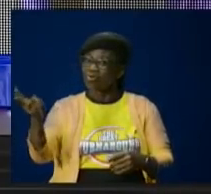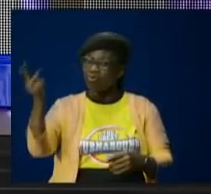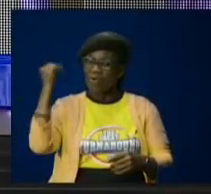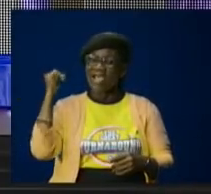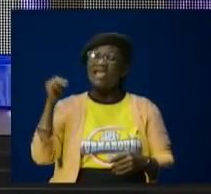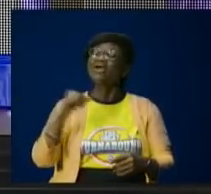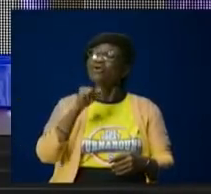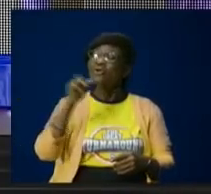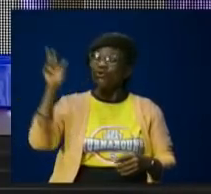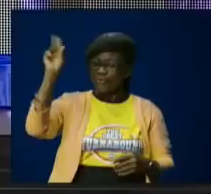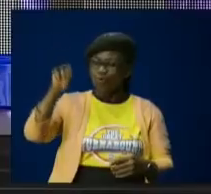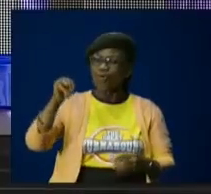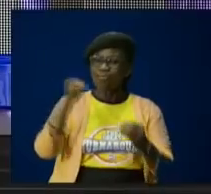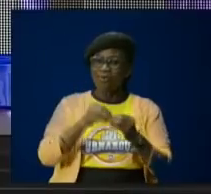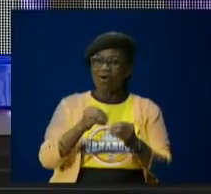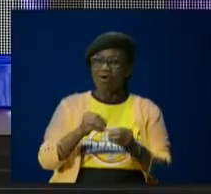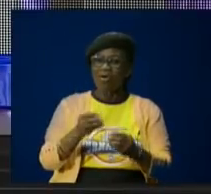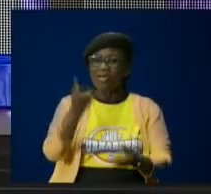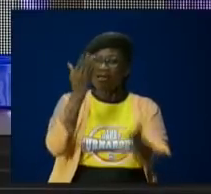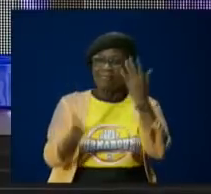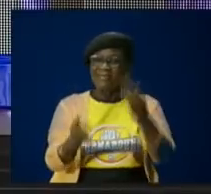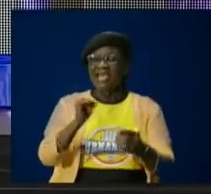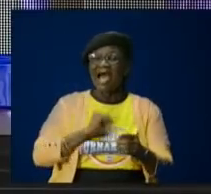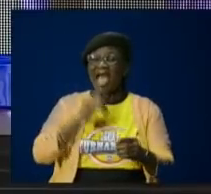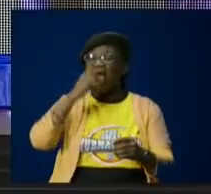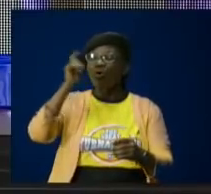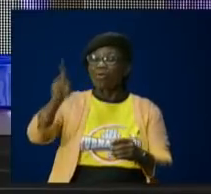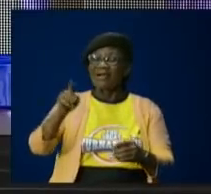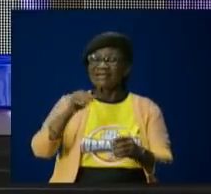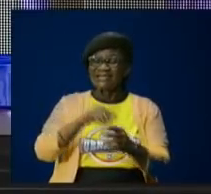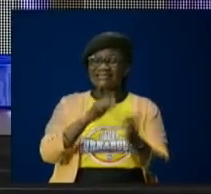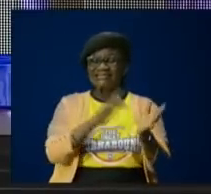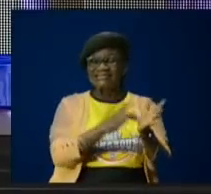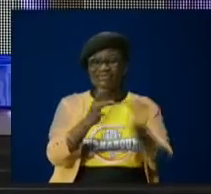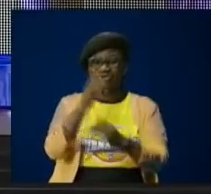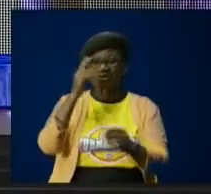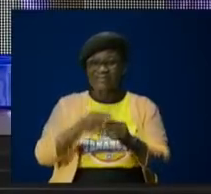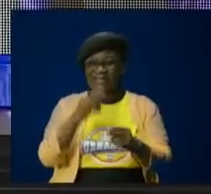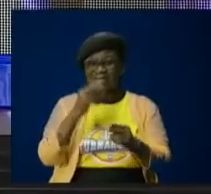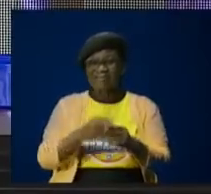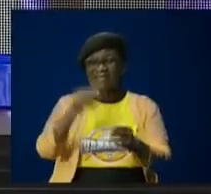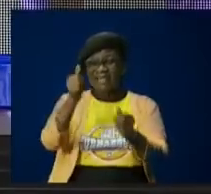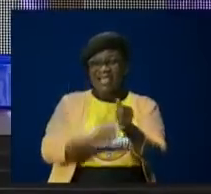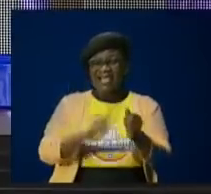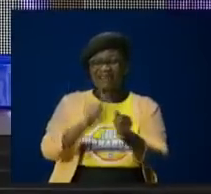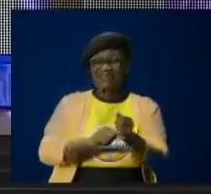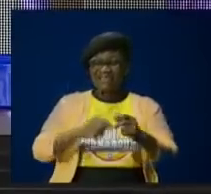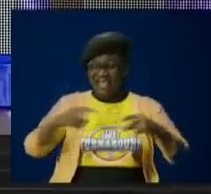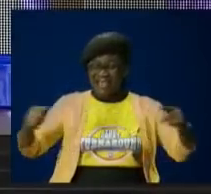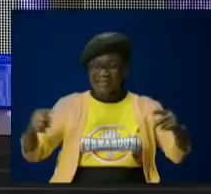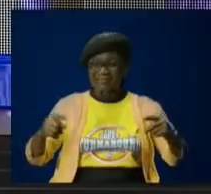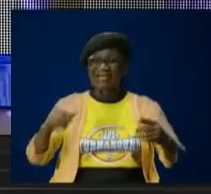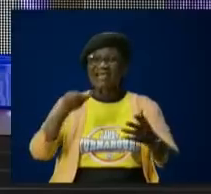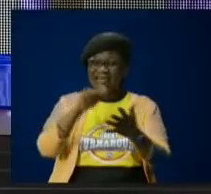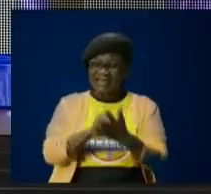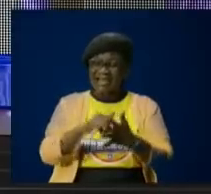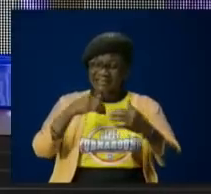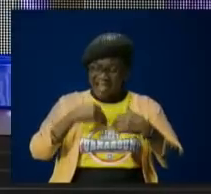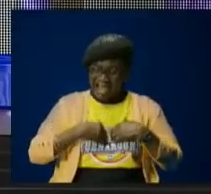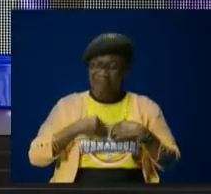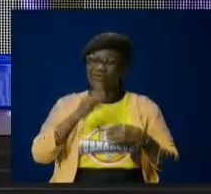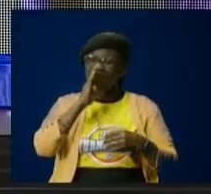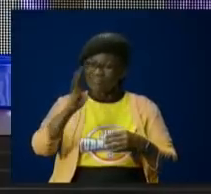May I decree in the mighty name of Jesus Christ, every enemy that have been in your